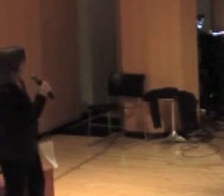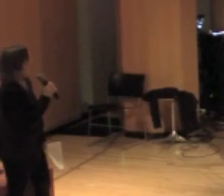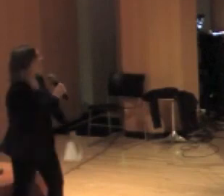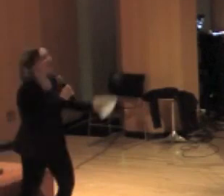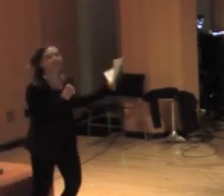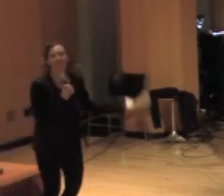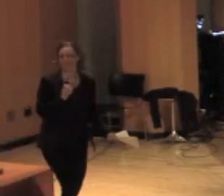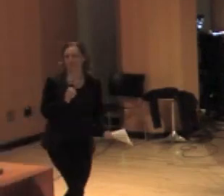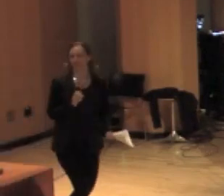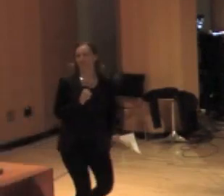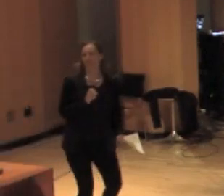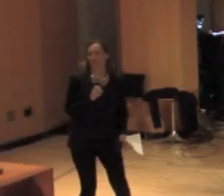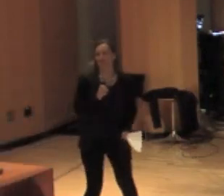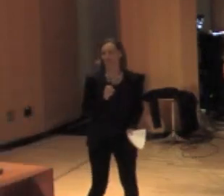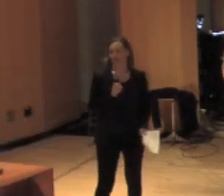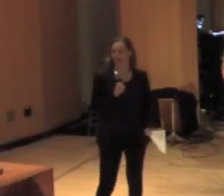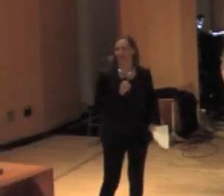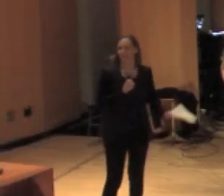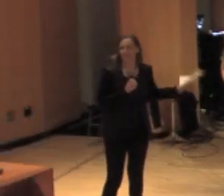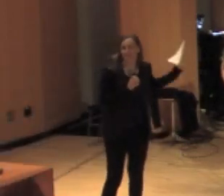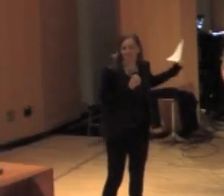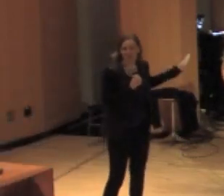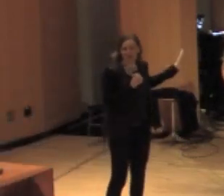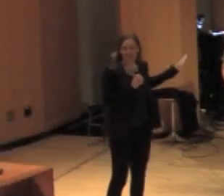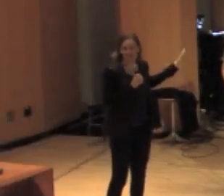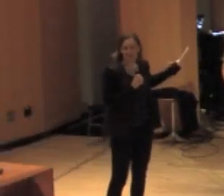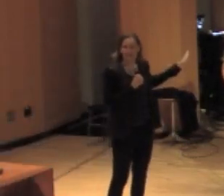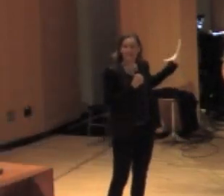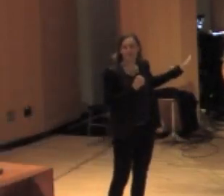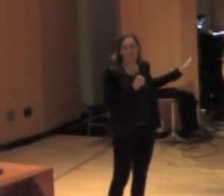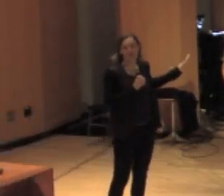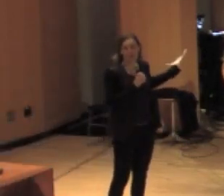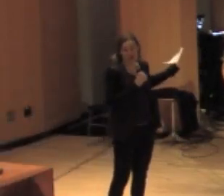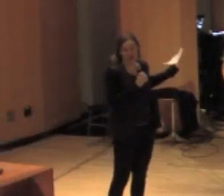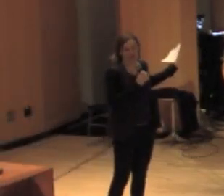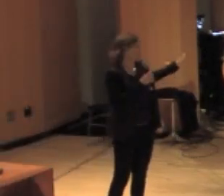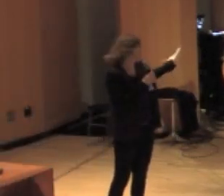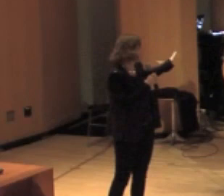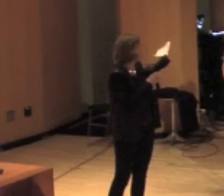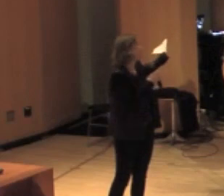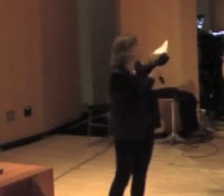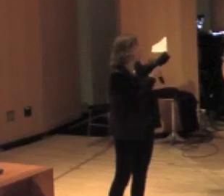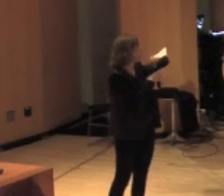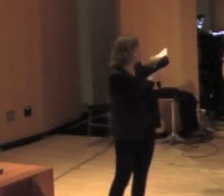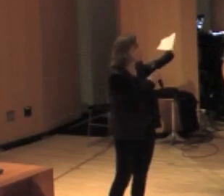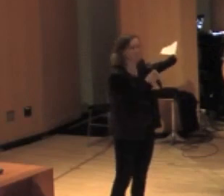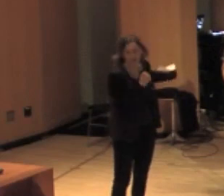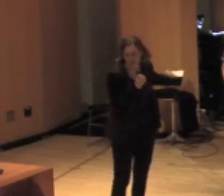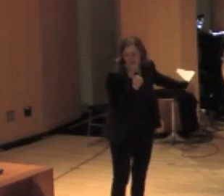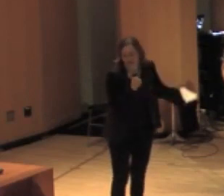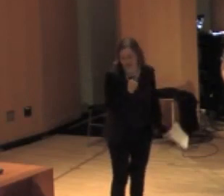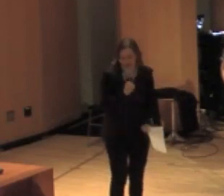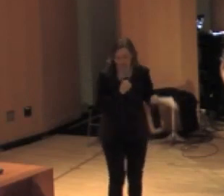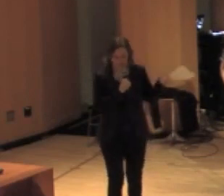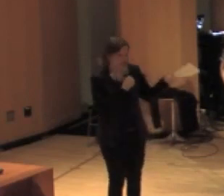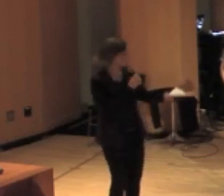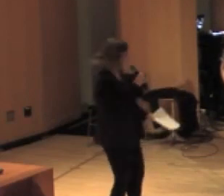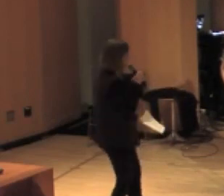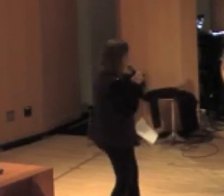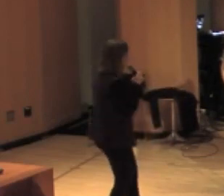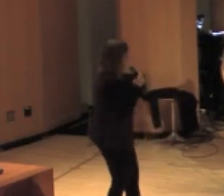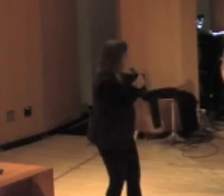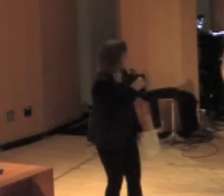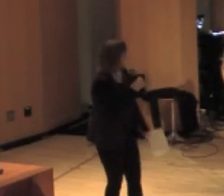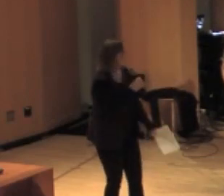um and then the other experiment we wanted to try was because Anna speaks n or she speaks Norwegian and N she can